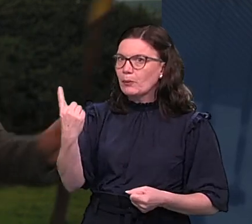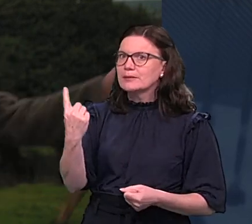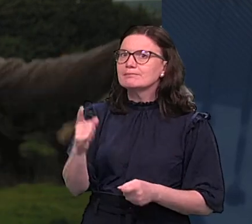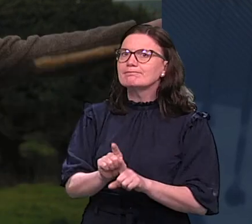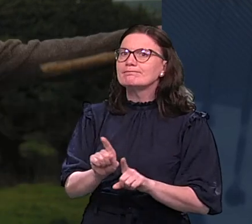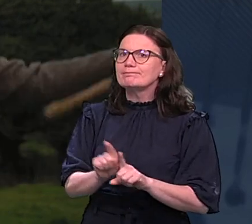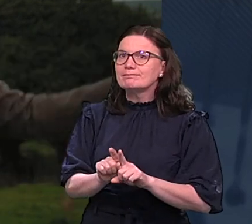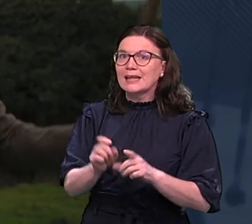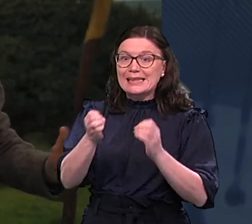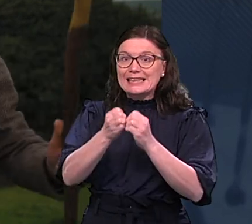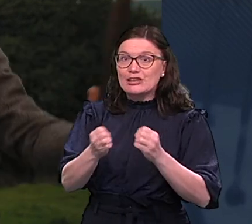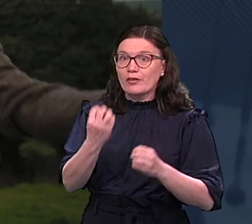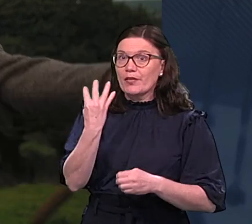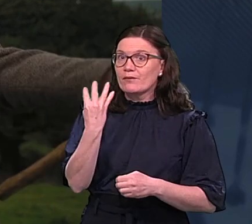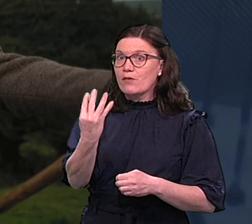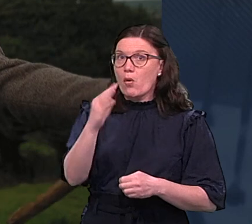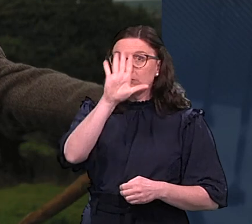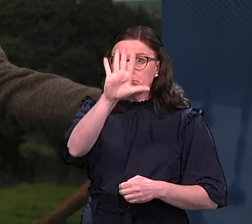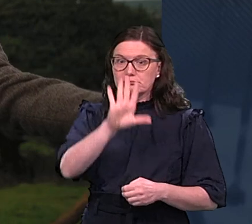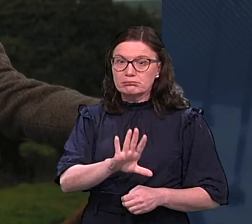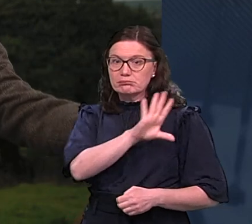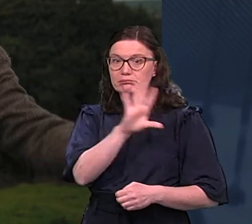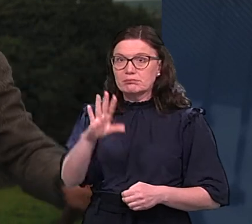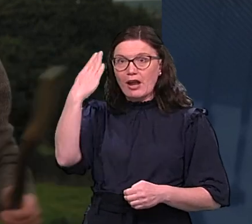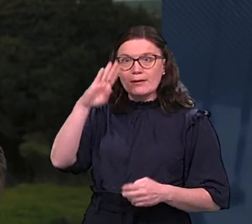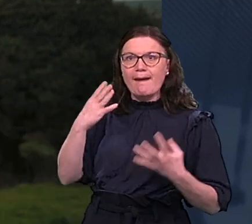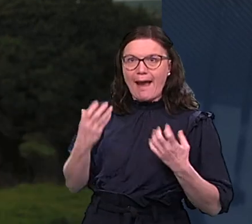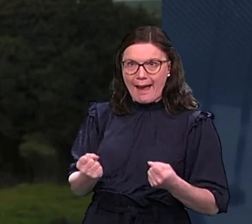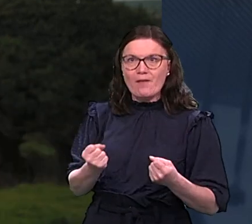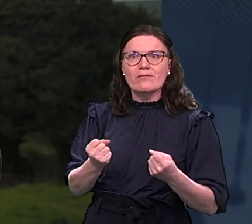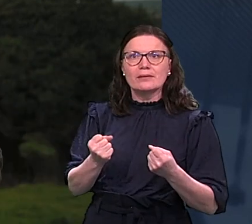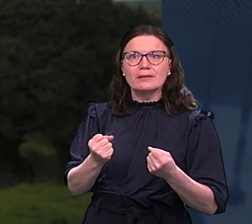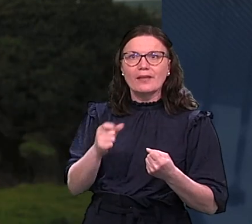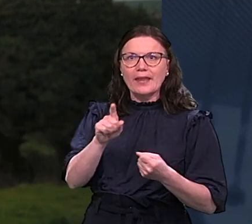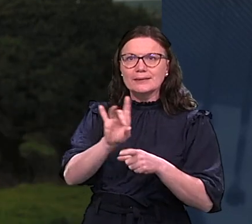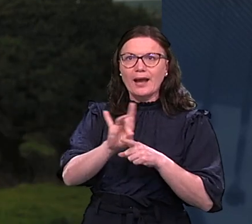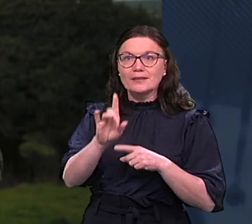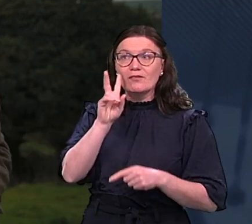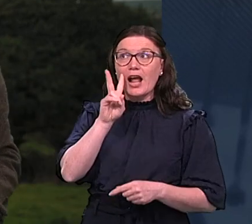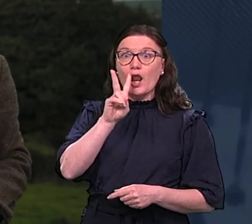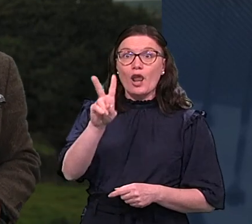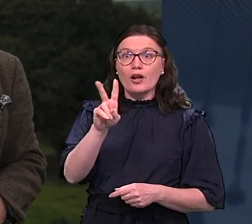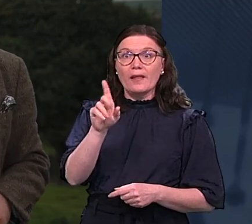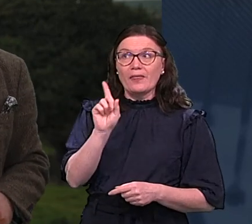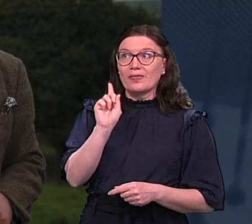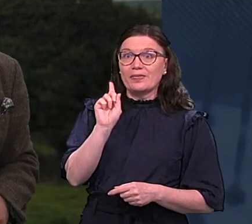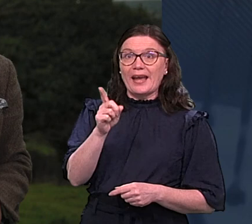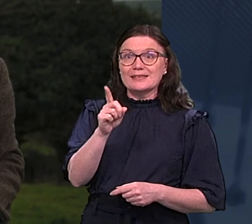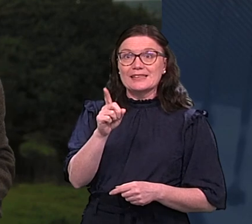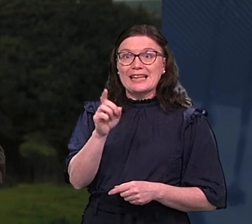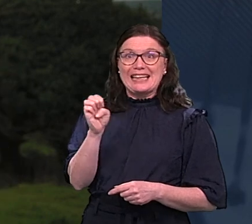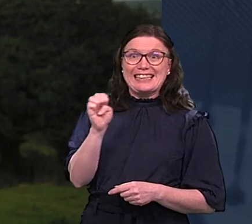provinces have these figure of eight forts. If I look that direction, I'm looking east. So the royal site of